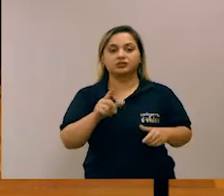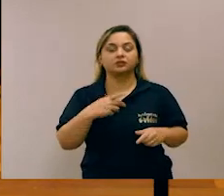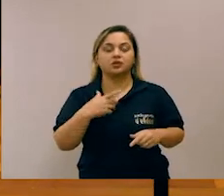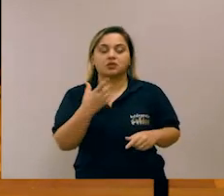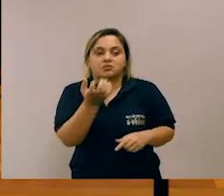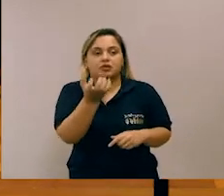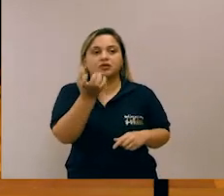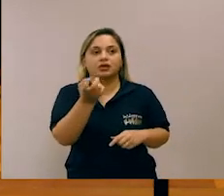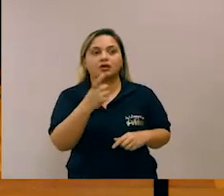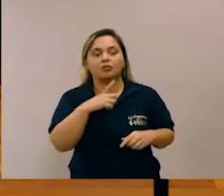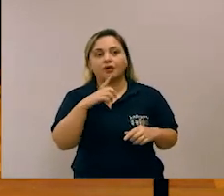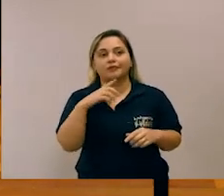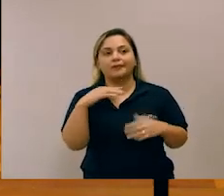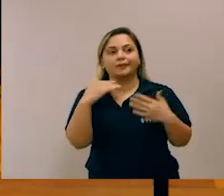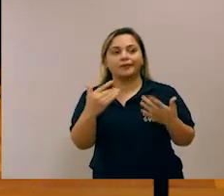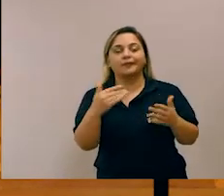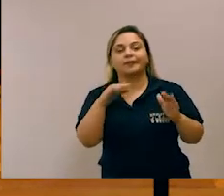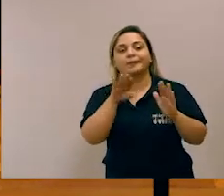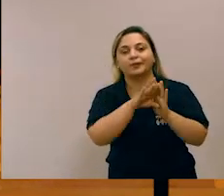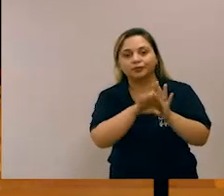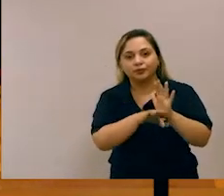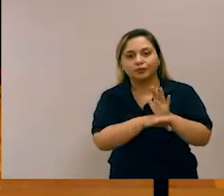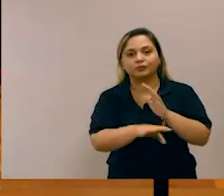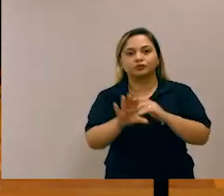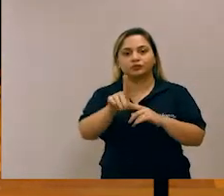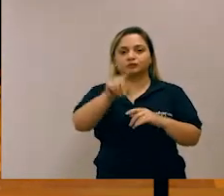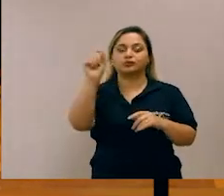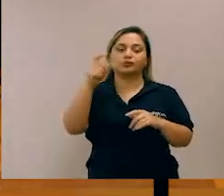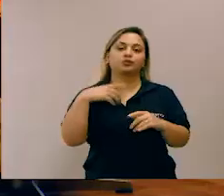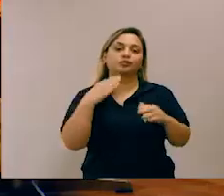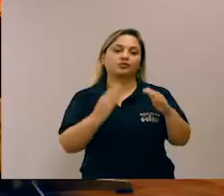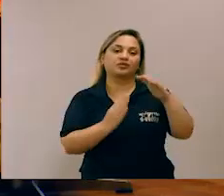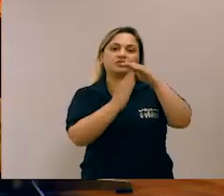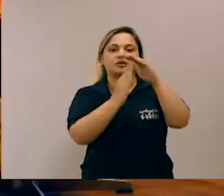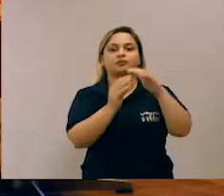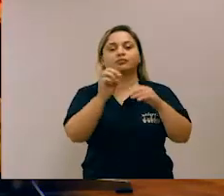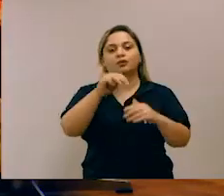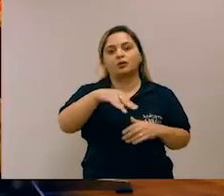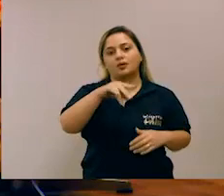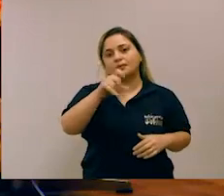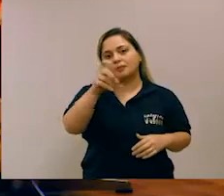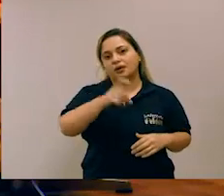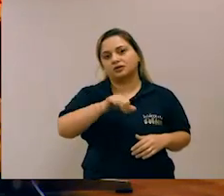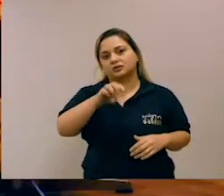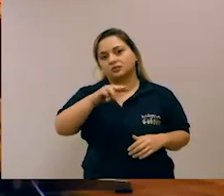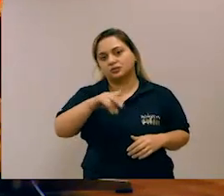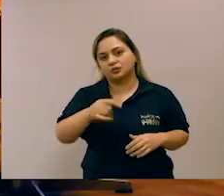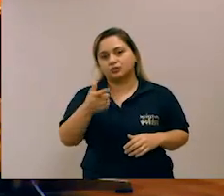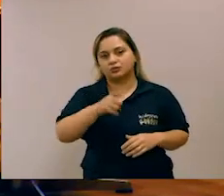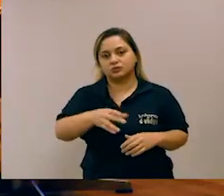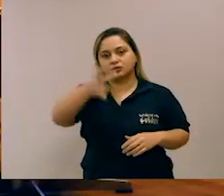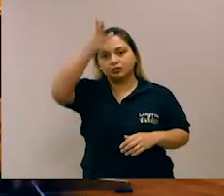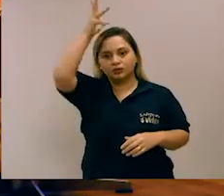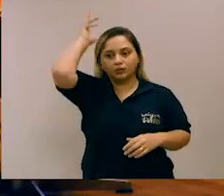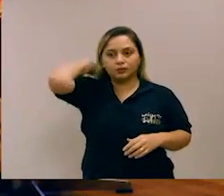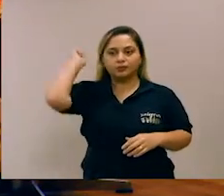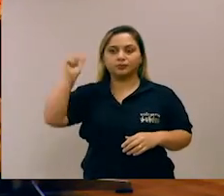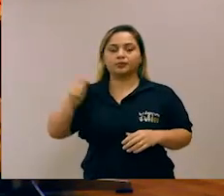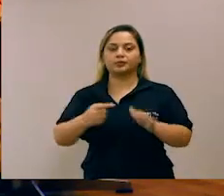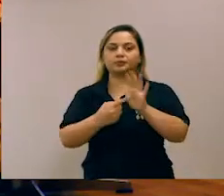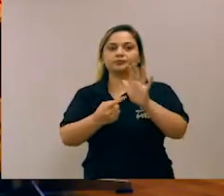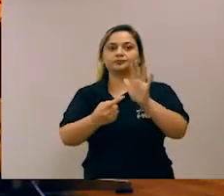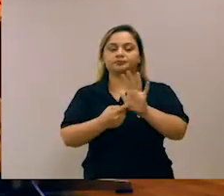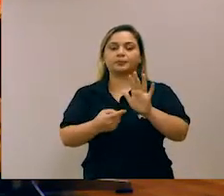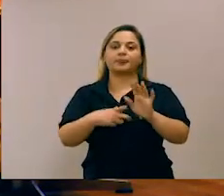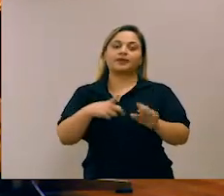not established by me. It was established by the medical protocols. So I can place them there for 21 days.